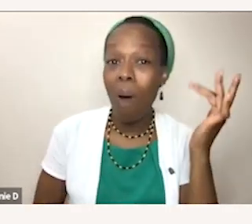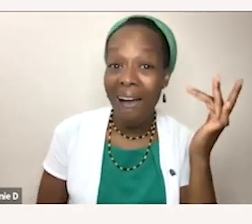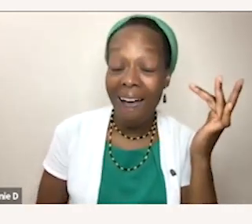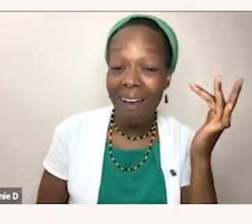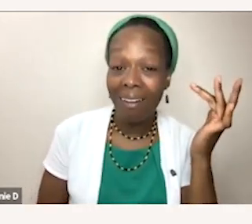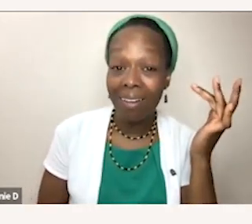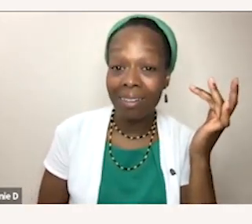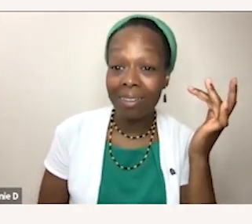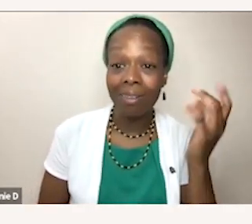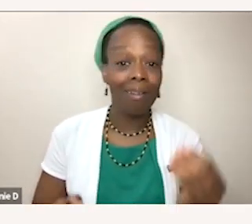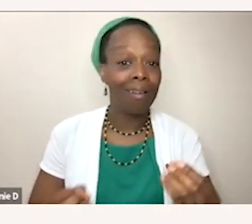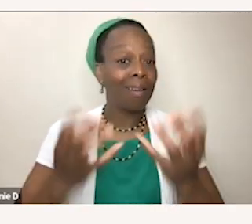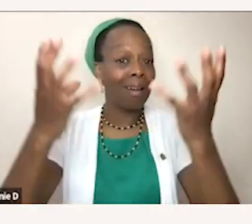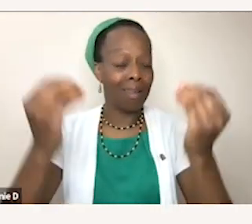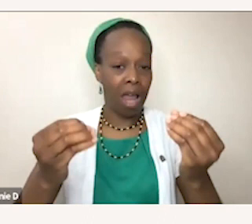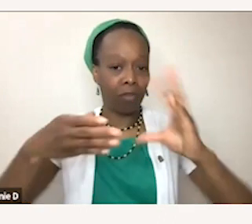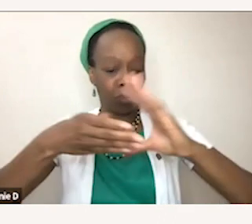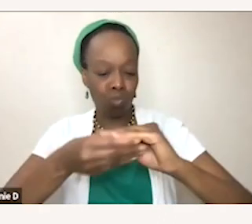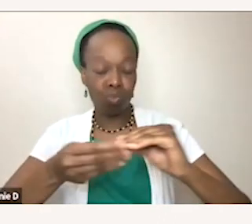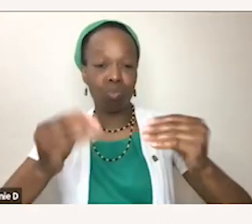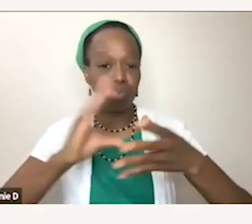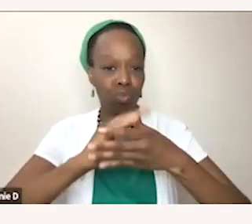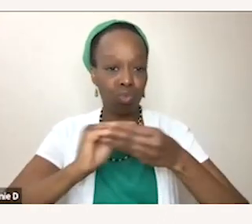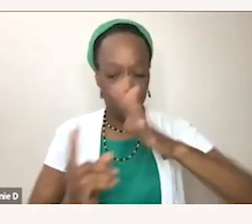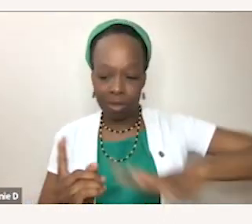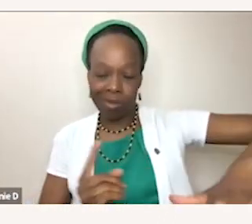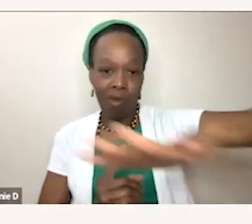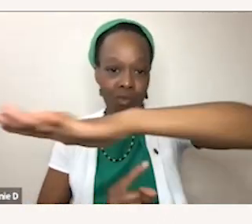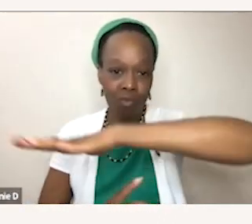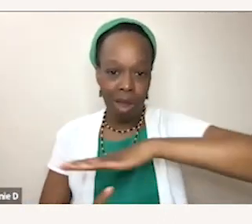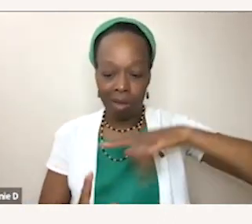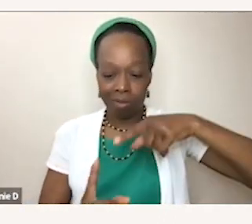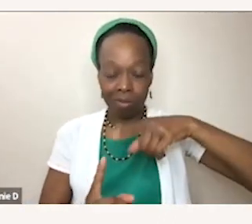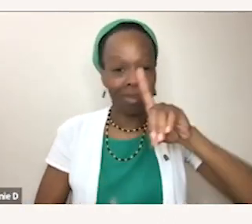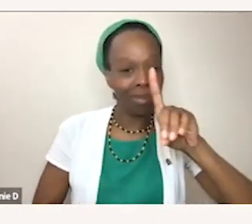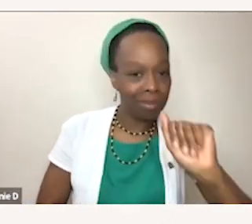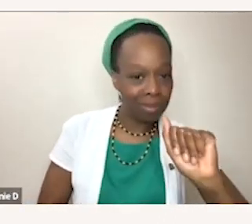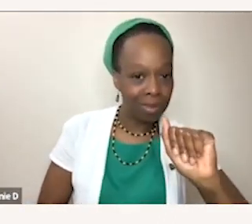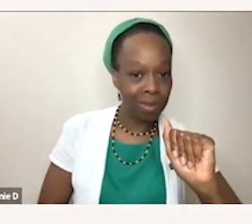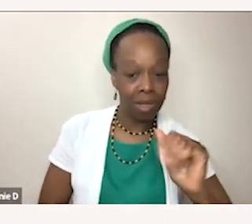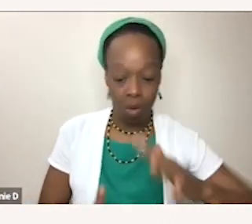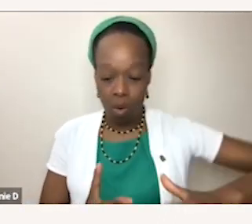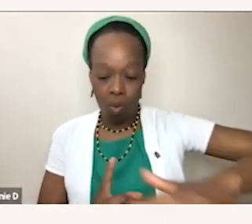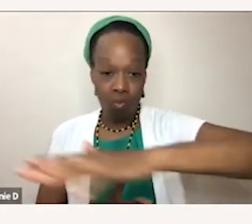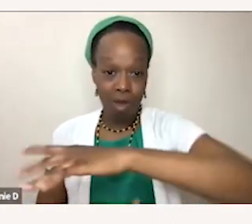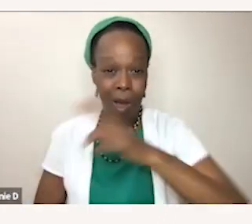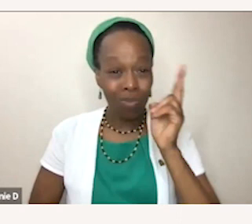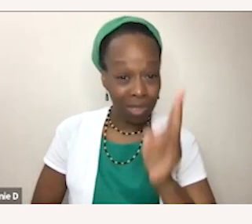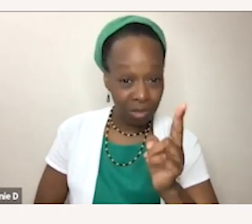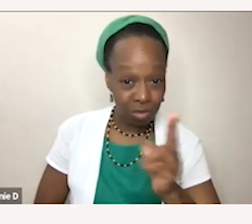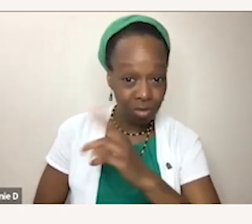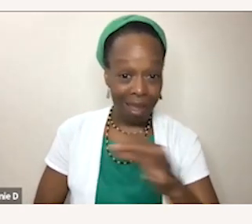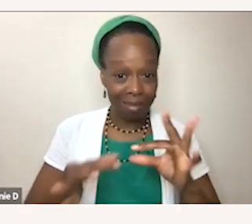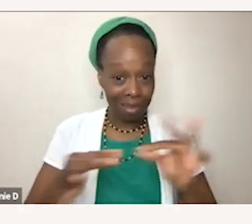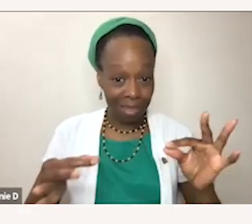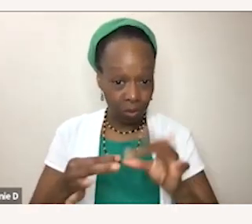that a lot of the narrative around disability, around our history, and around the language that we're